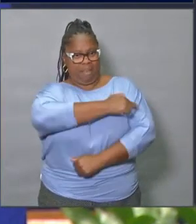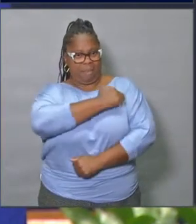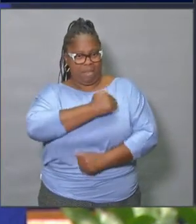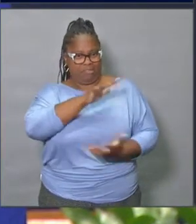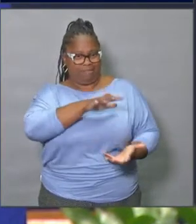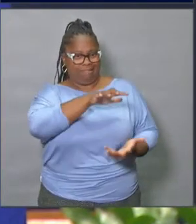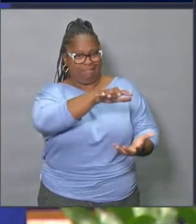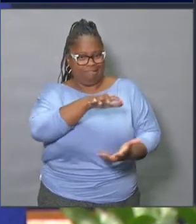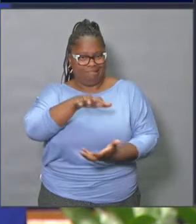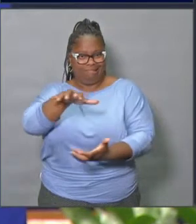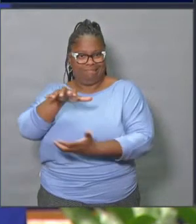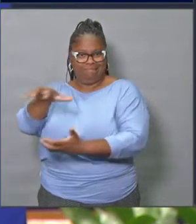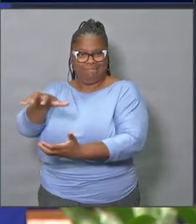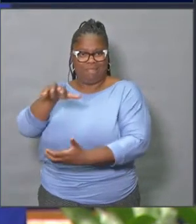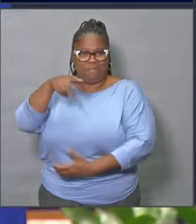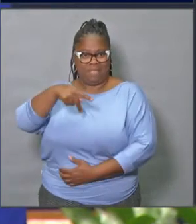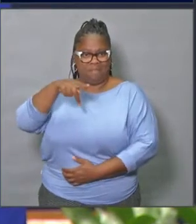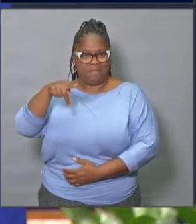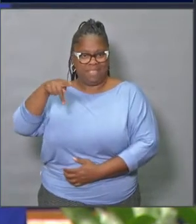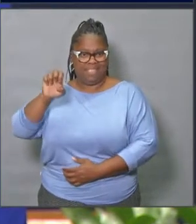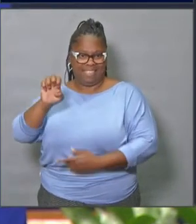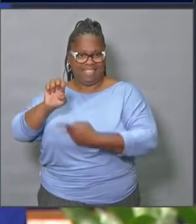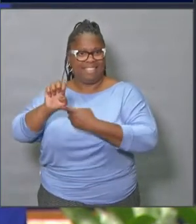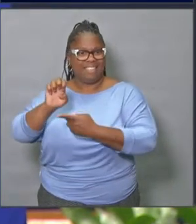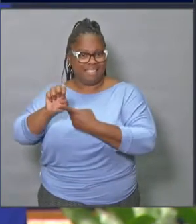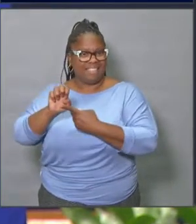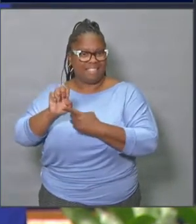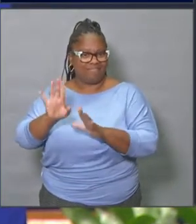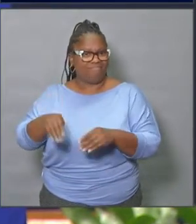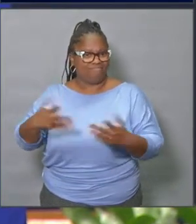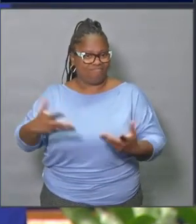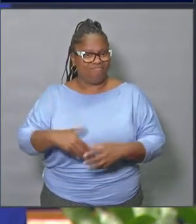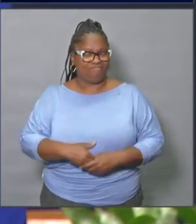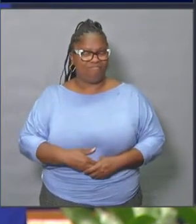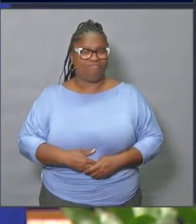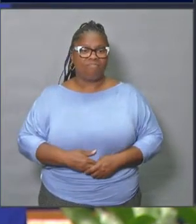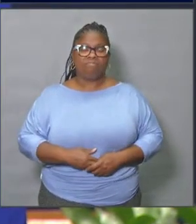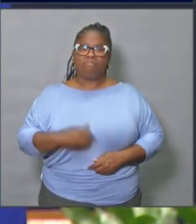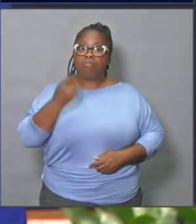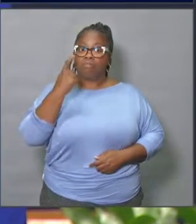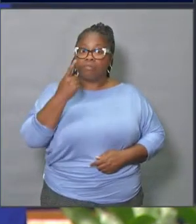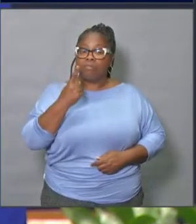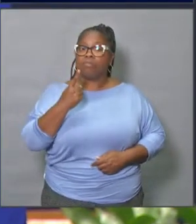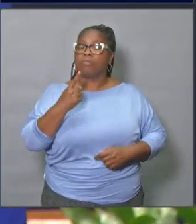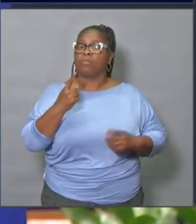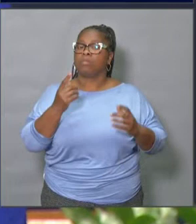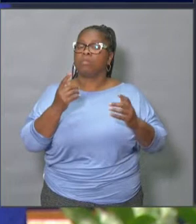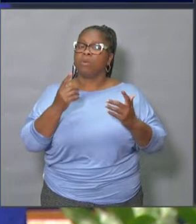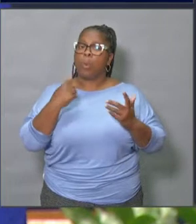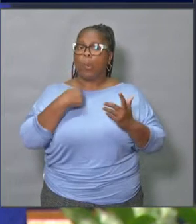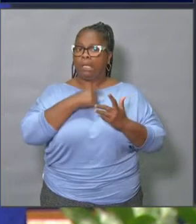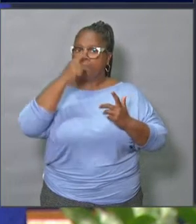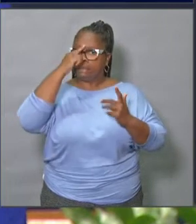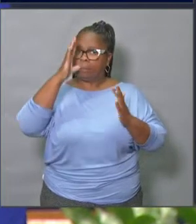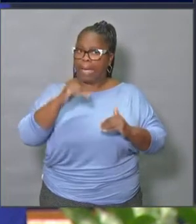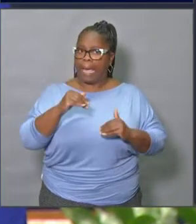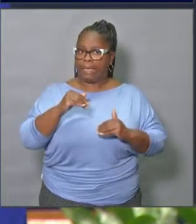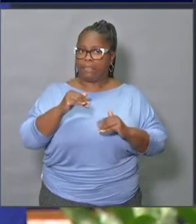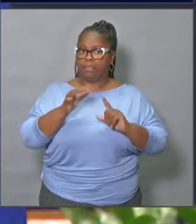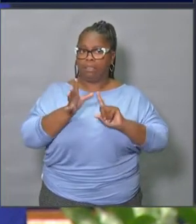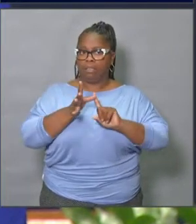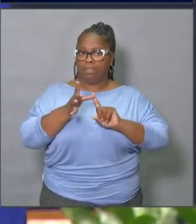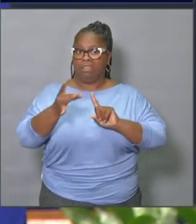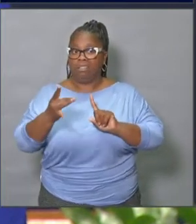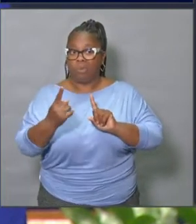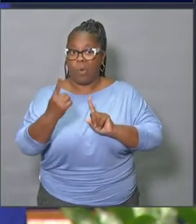from state stockpile resources. I want to be clear that the increases that we're seeing, or the expected increases in R, or